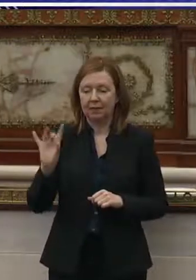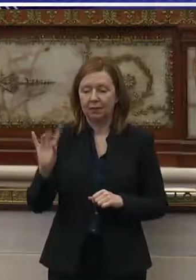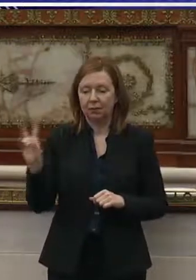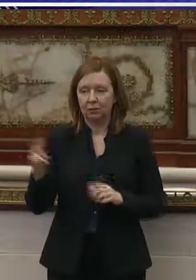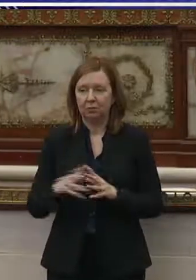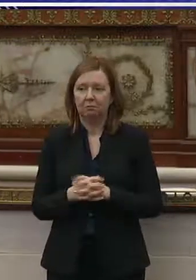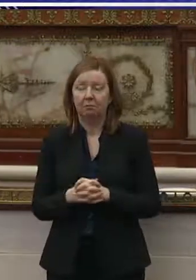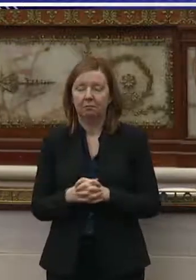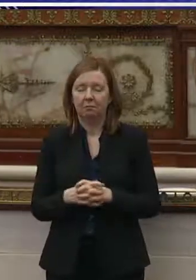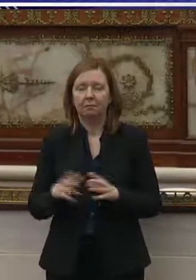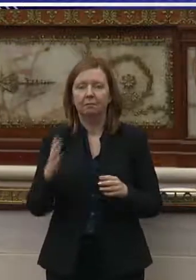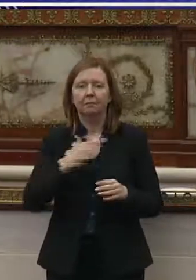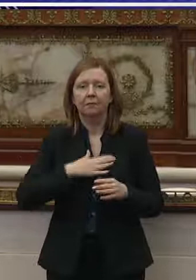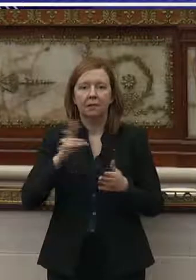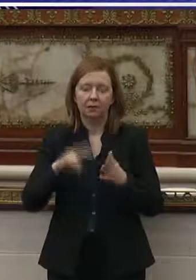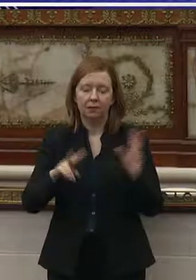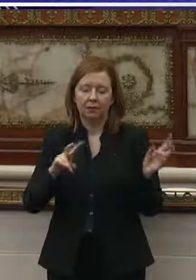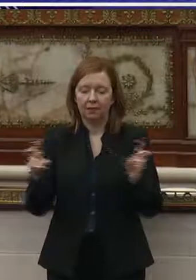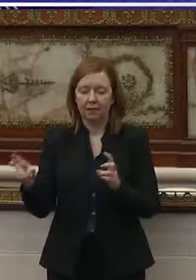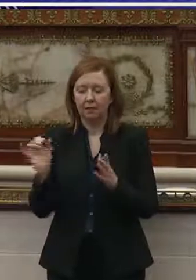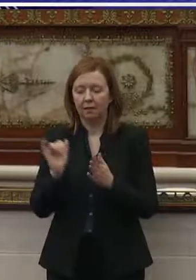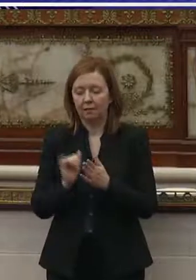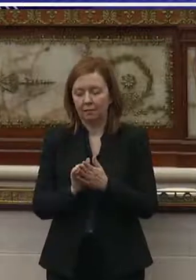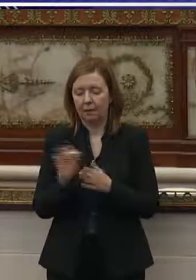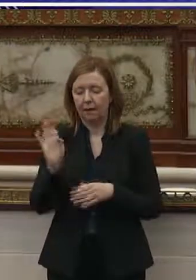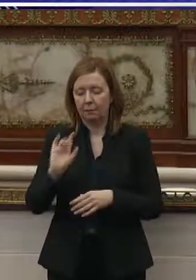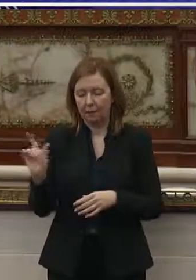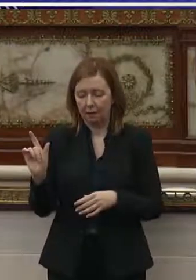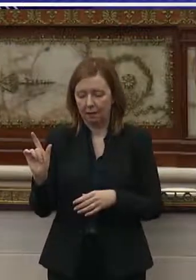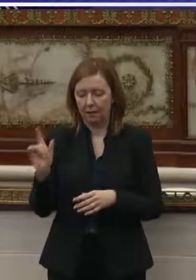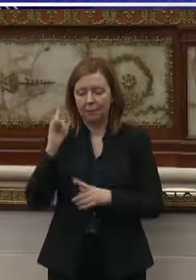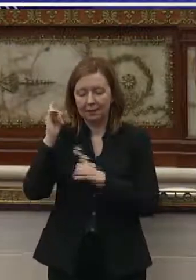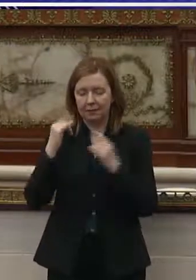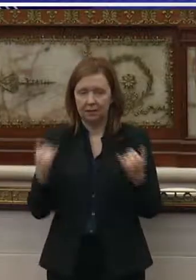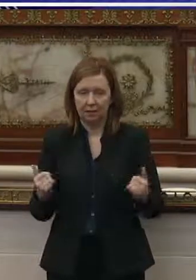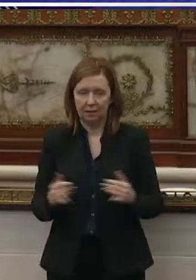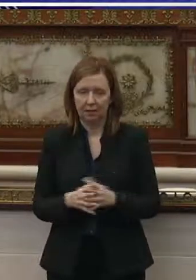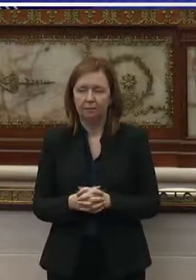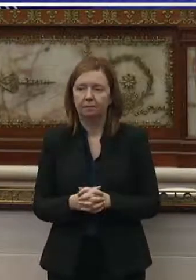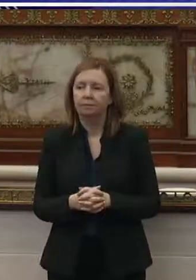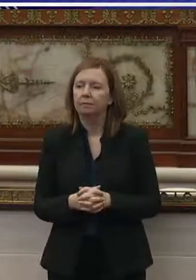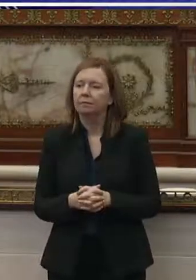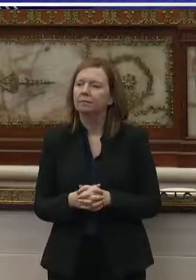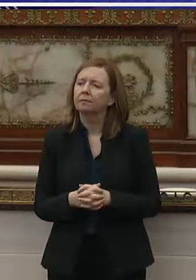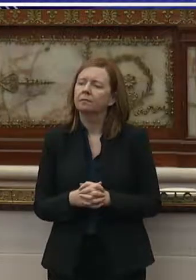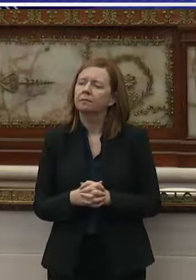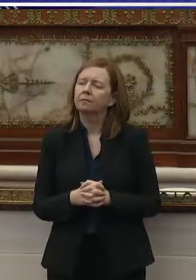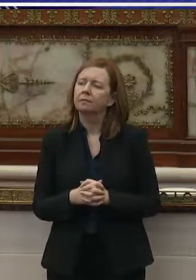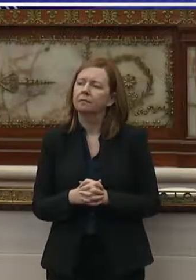210082. Clerk, will you please read the title of the bill being considered today?